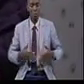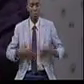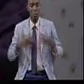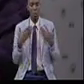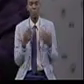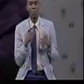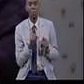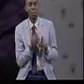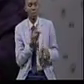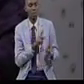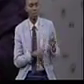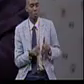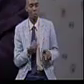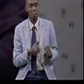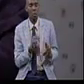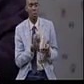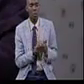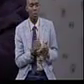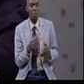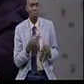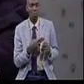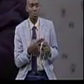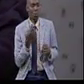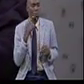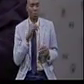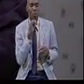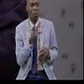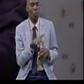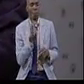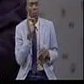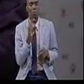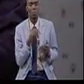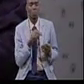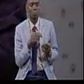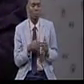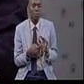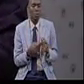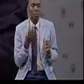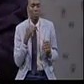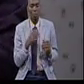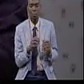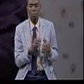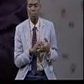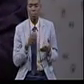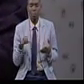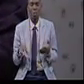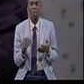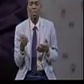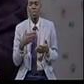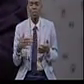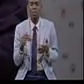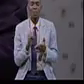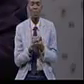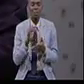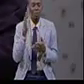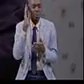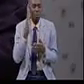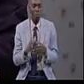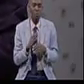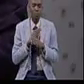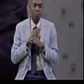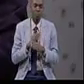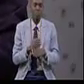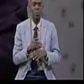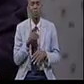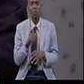They were disqualified. Anything that will qualify you from partaking in laws in